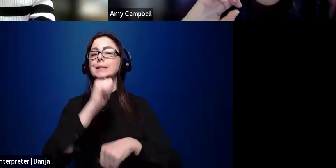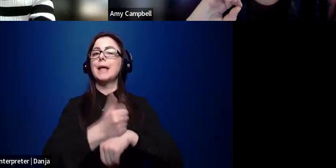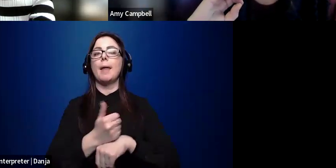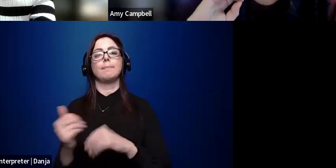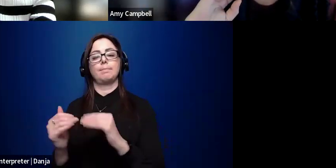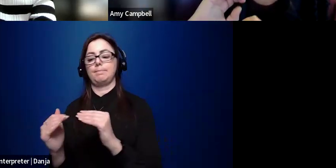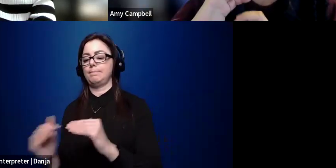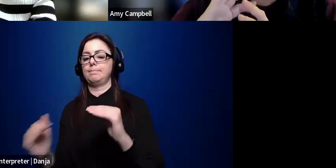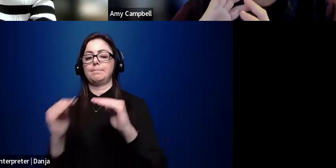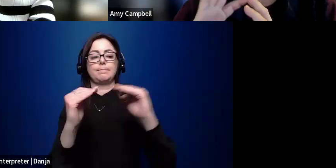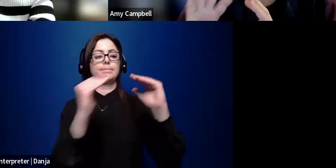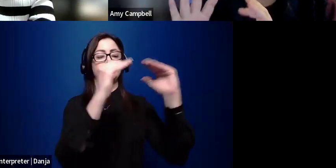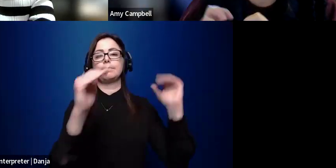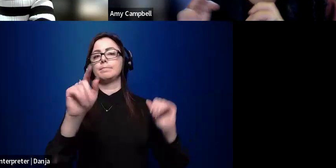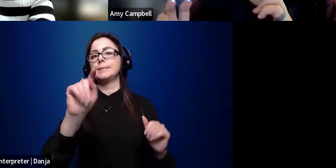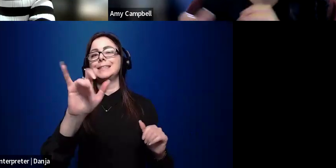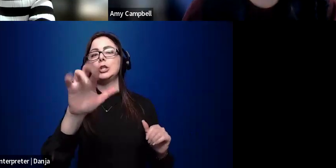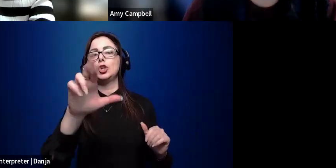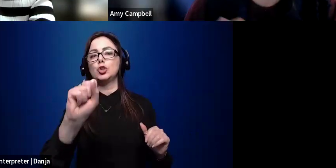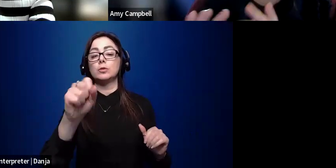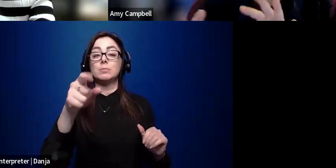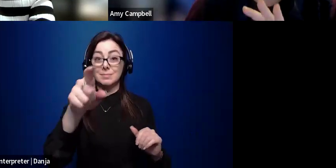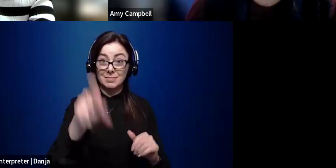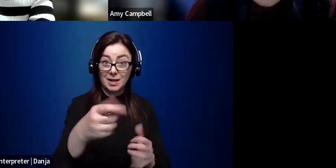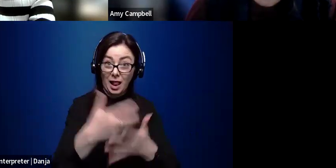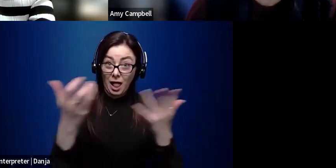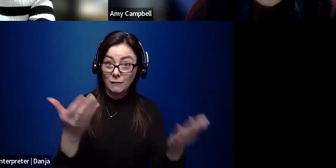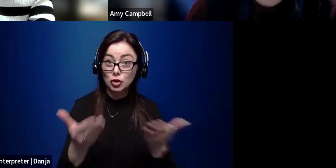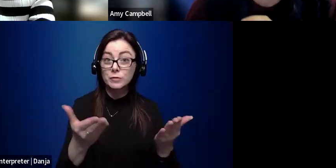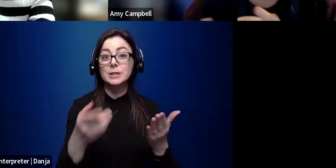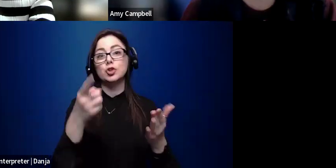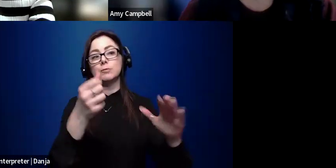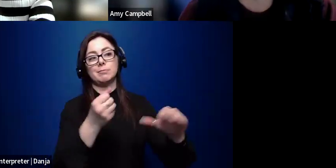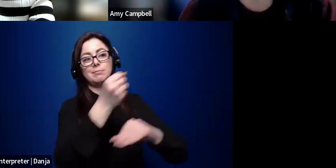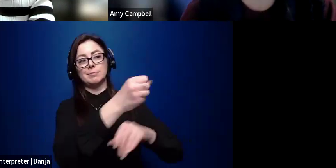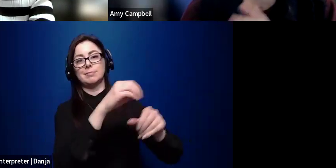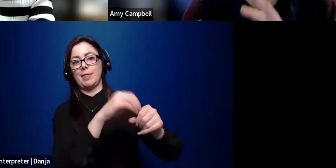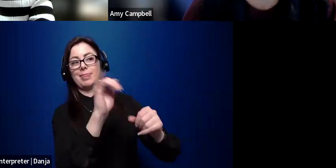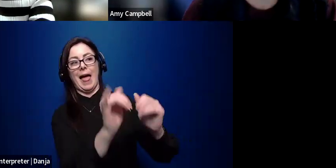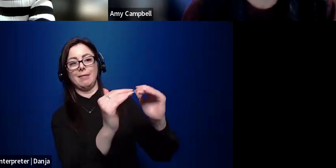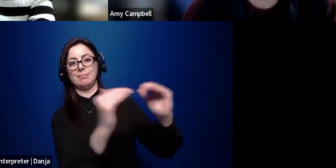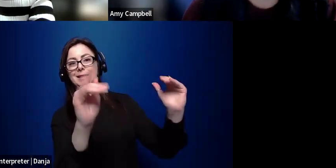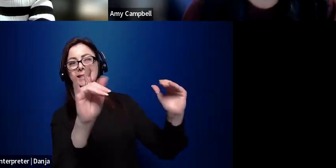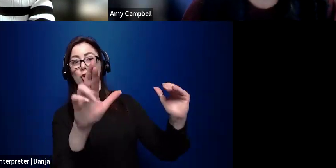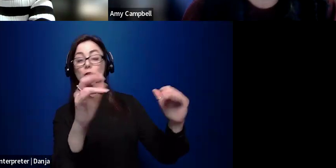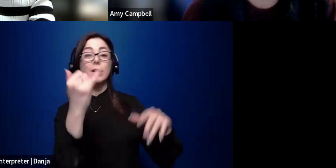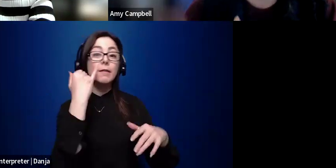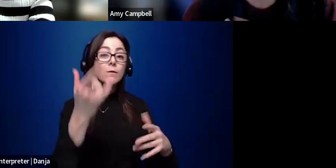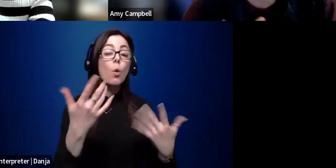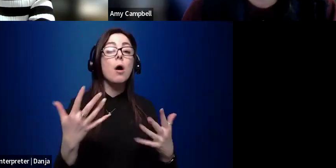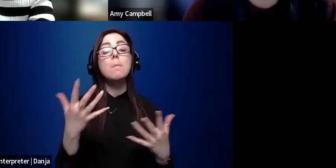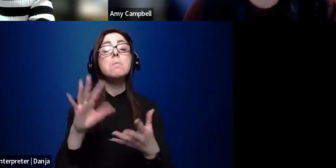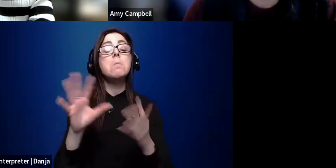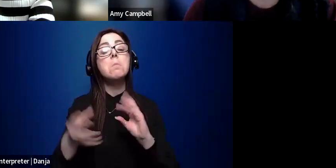you're allowed. Or we might have, if you don't need a lot, we might, you know, if you're a healthy kid, maybe you just need preventive